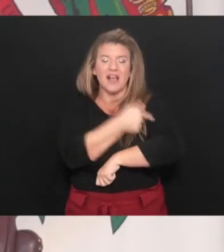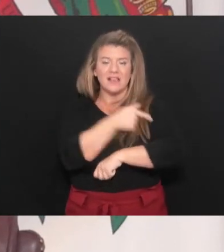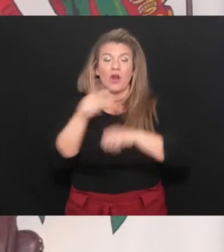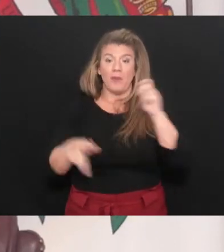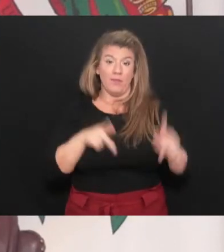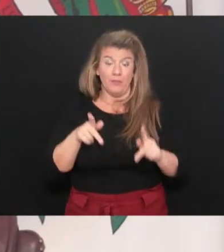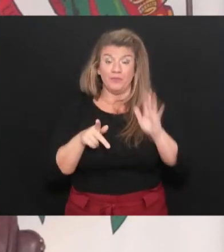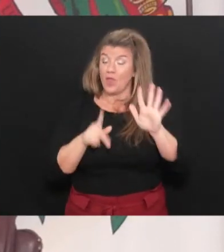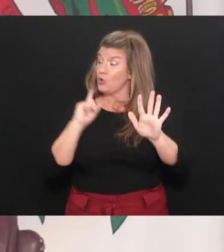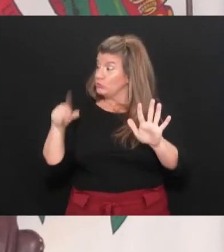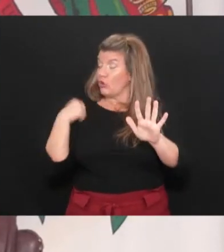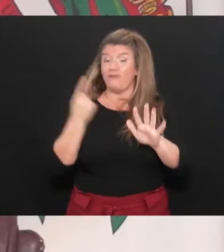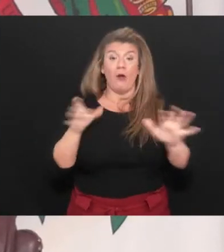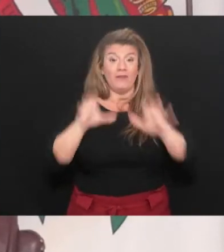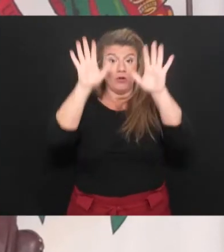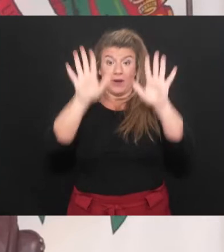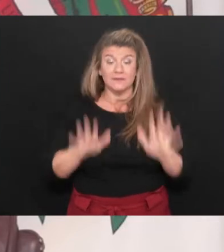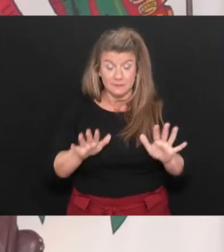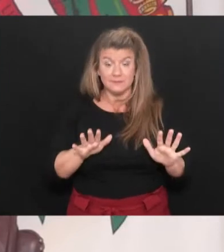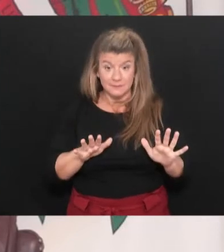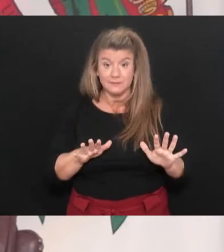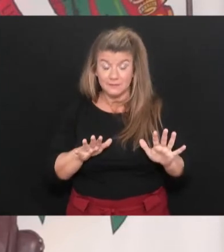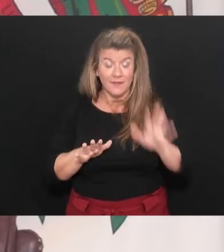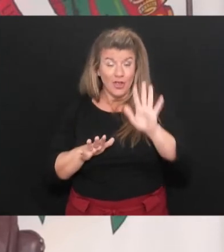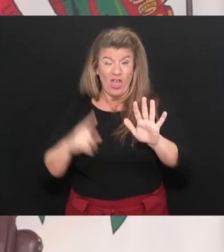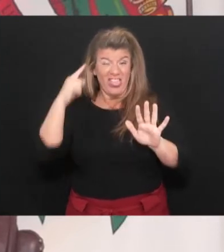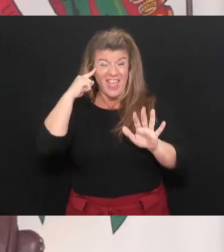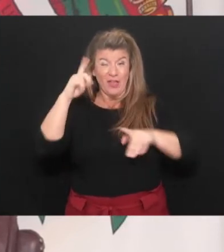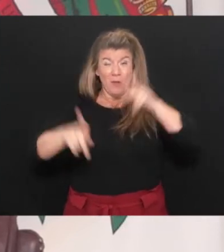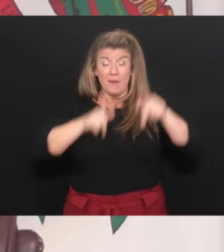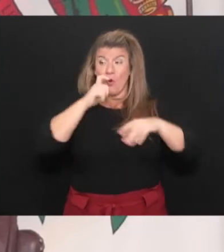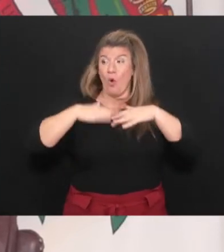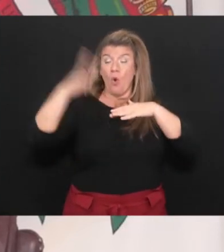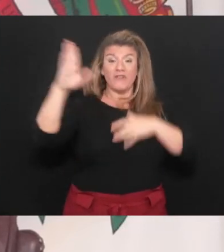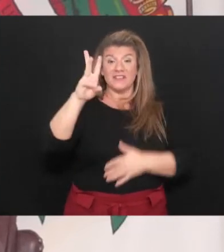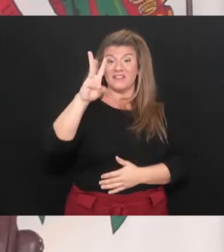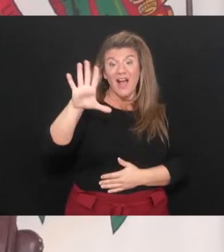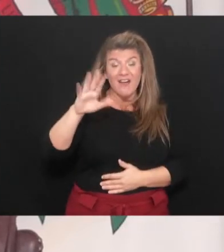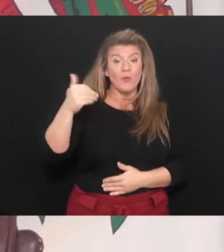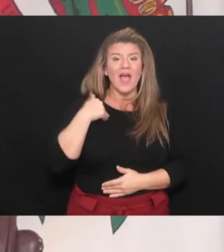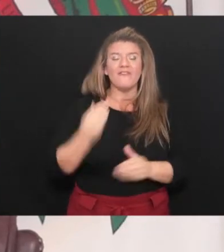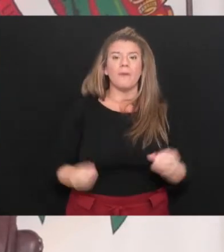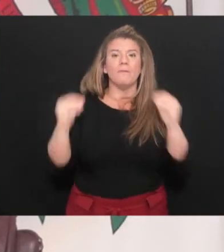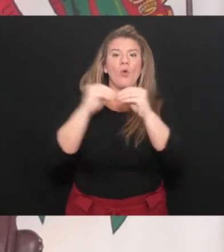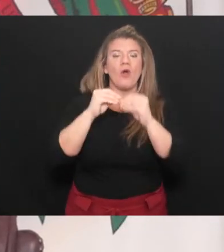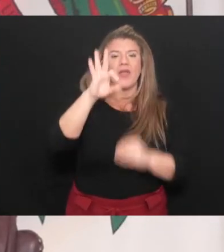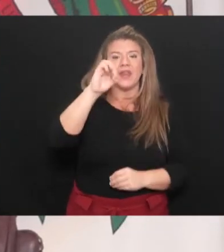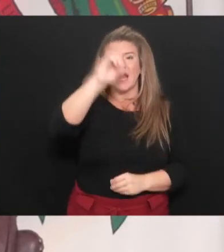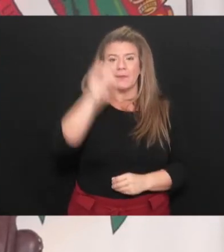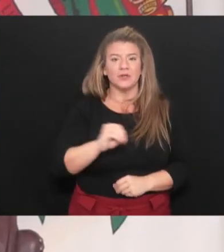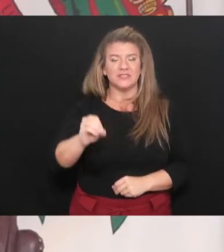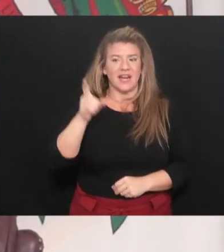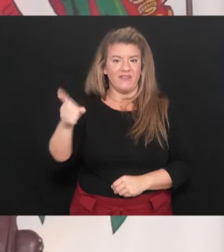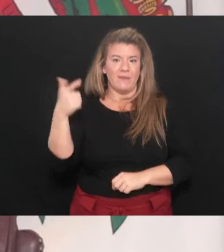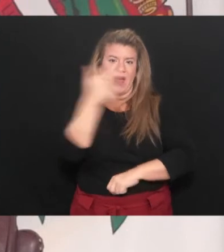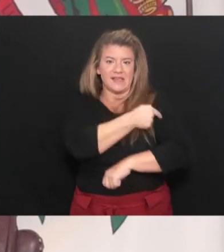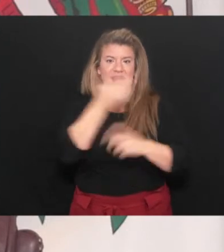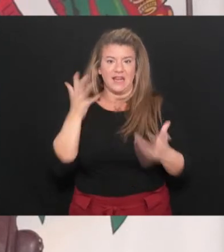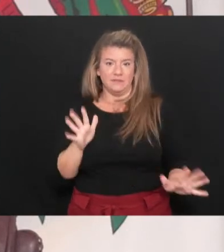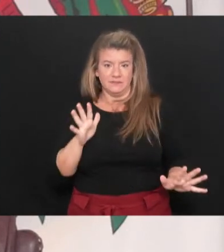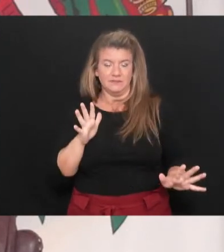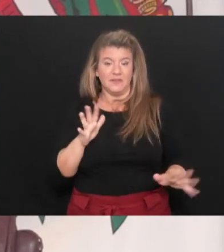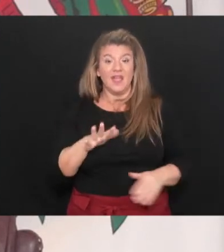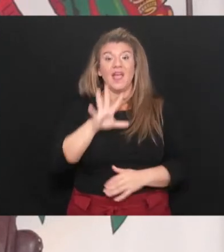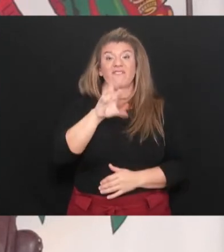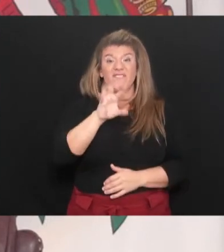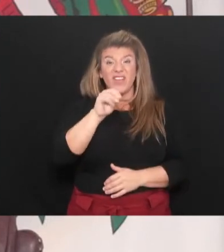great in West Virginia. I mean, if you just think of the people that are 65 and older, we've got more than 90% of them vaccinated. And the